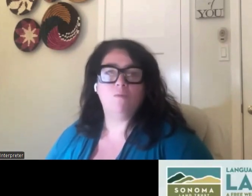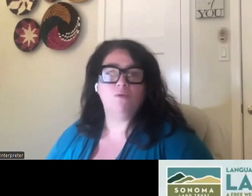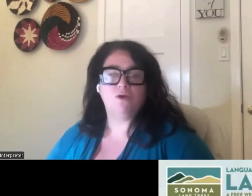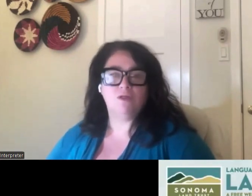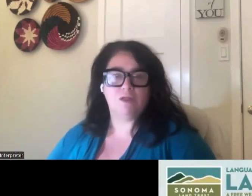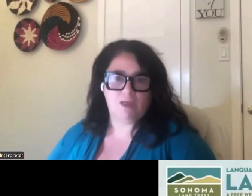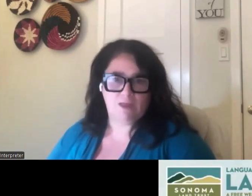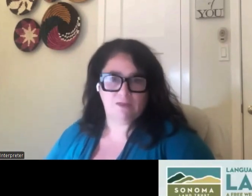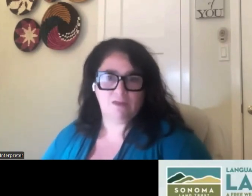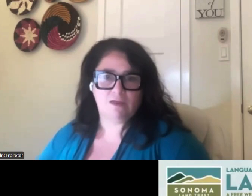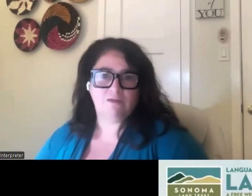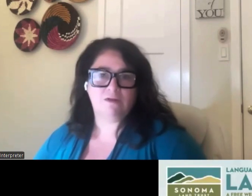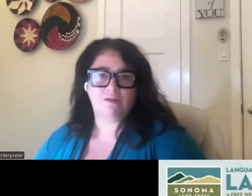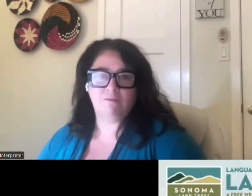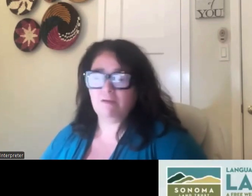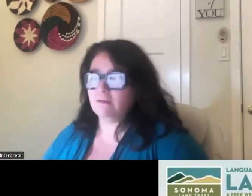well.